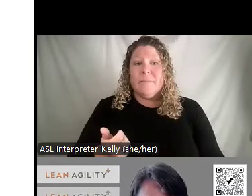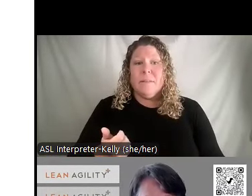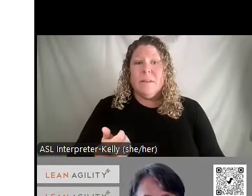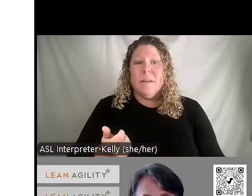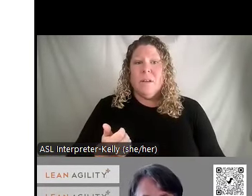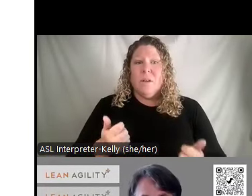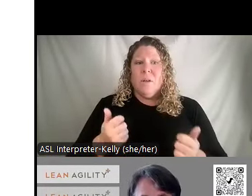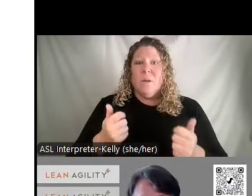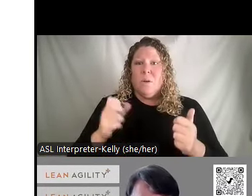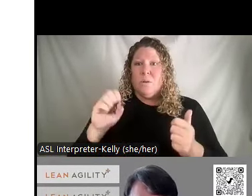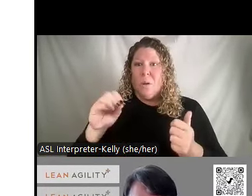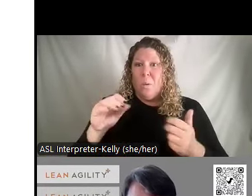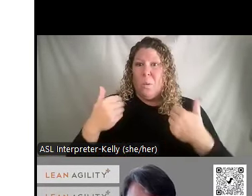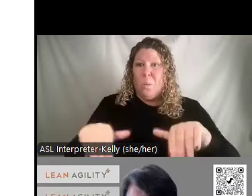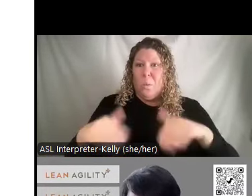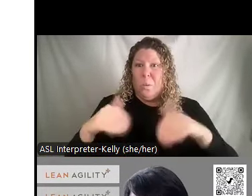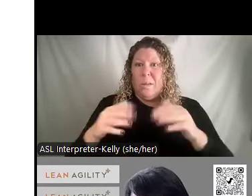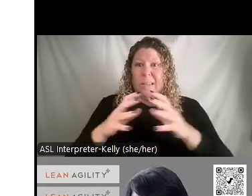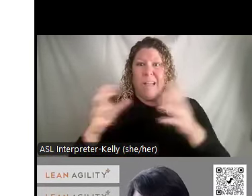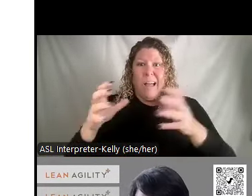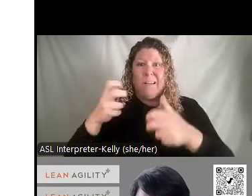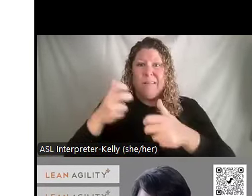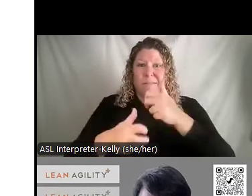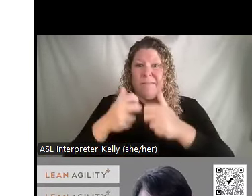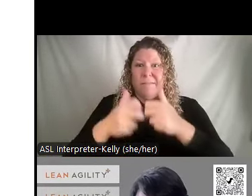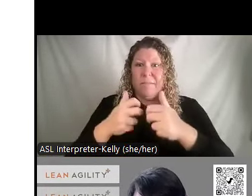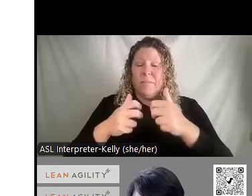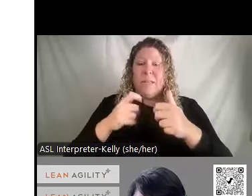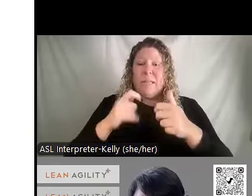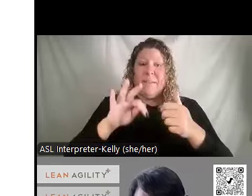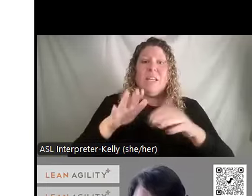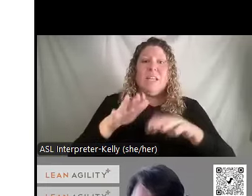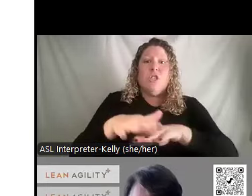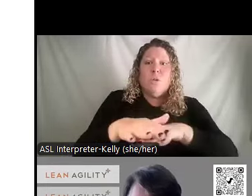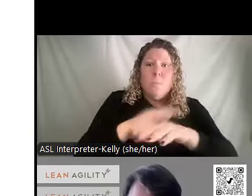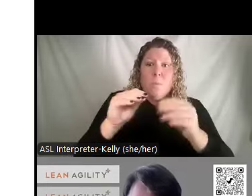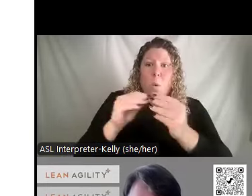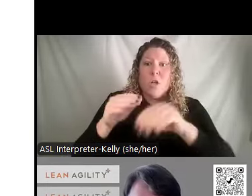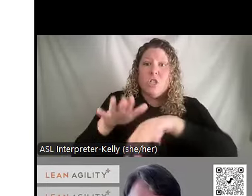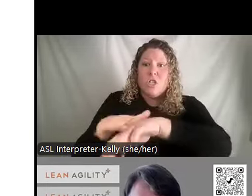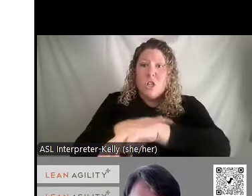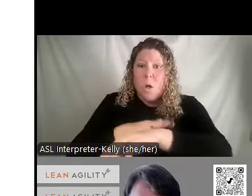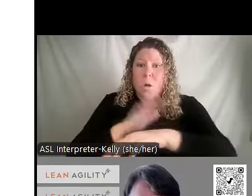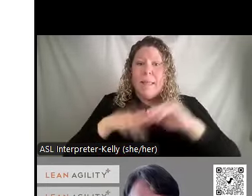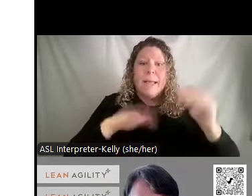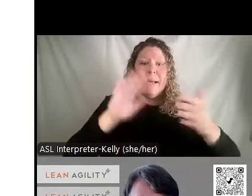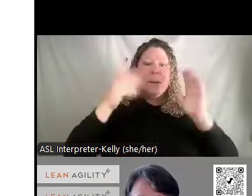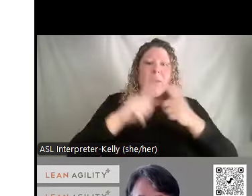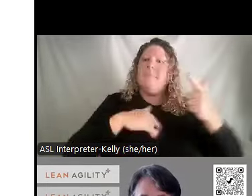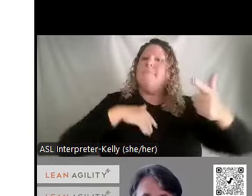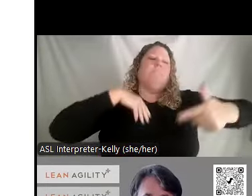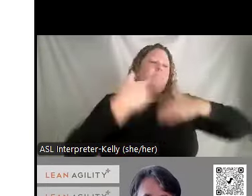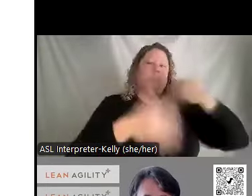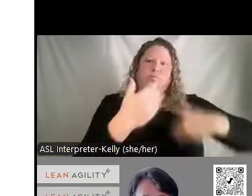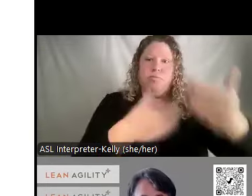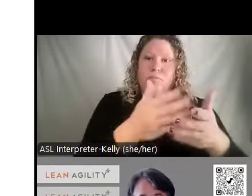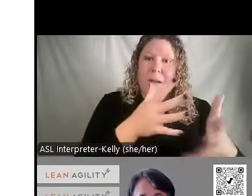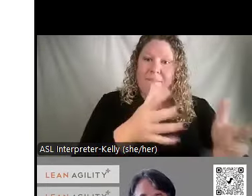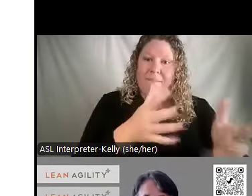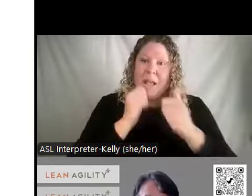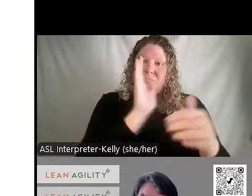it that don't happen to a really fast-moving project or initiative. So let's take what are some things that happen to